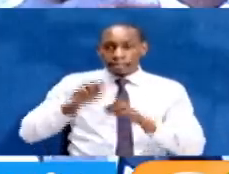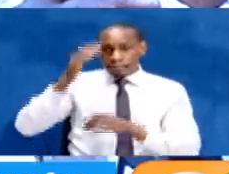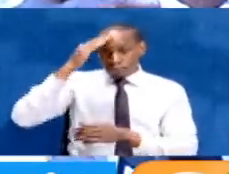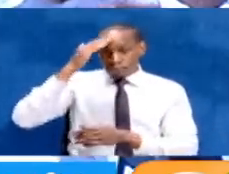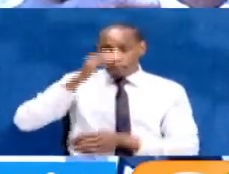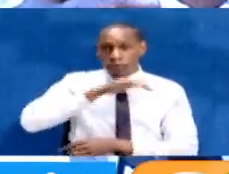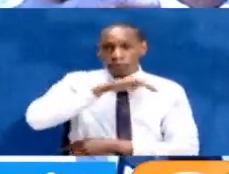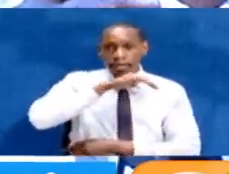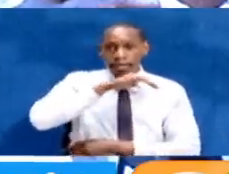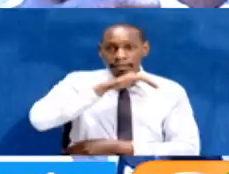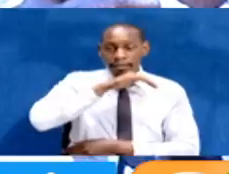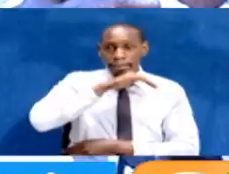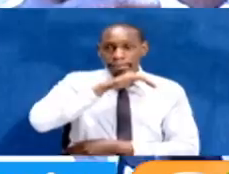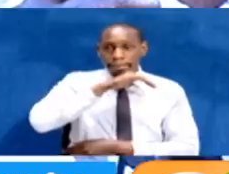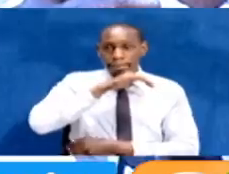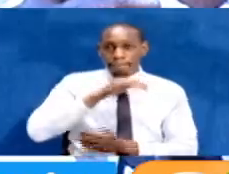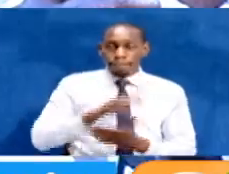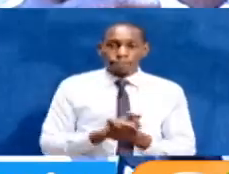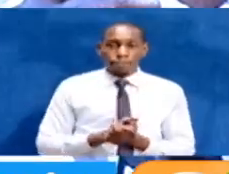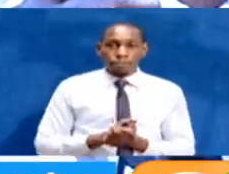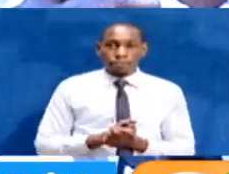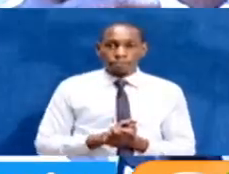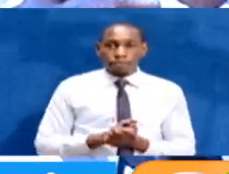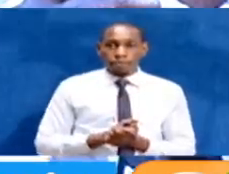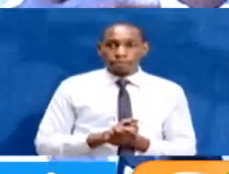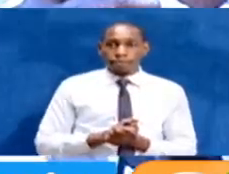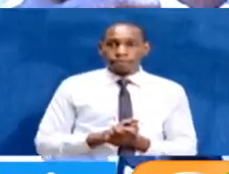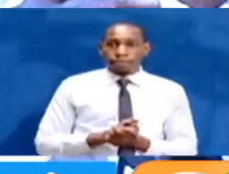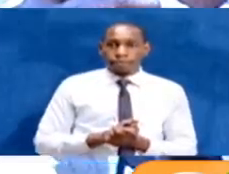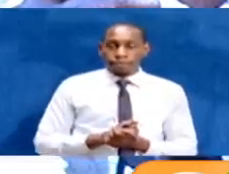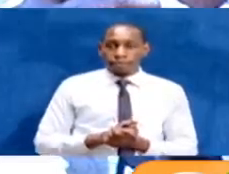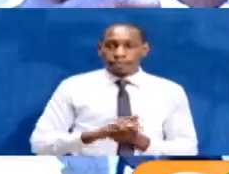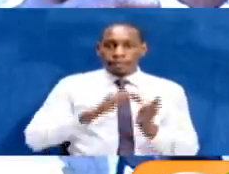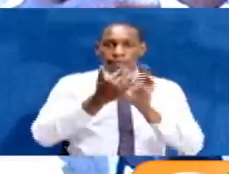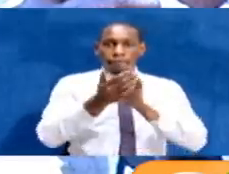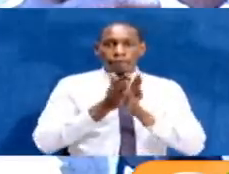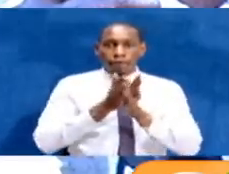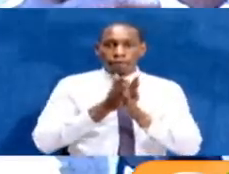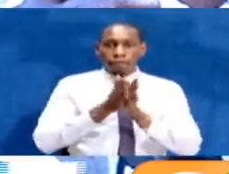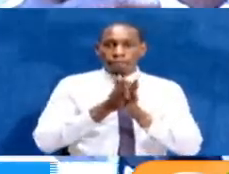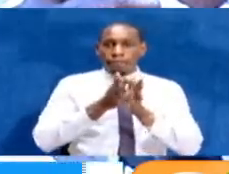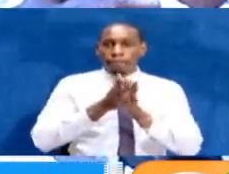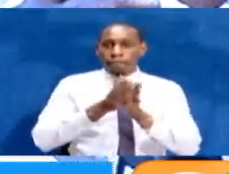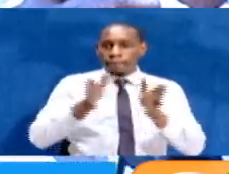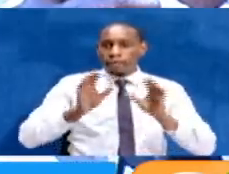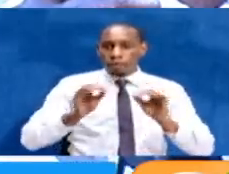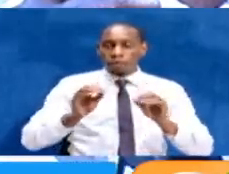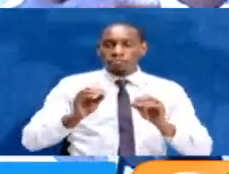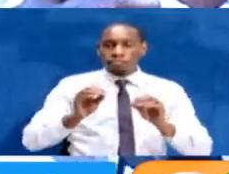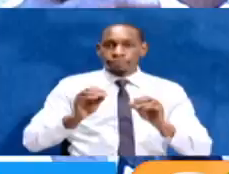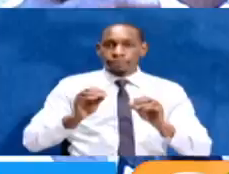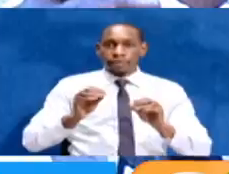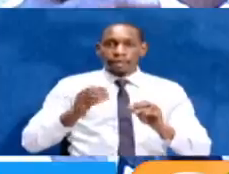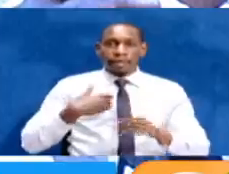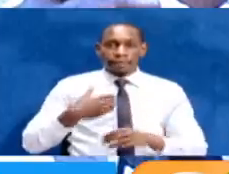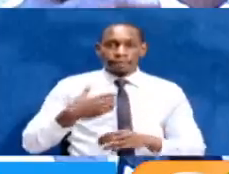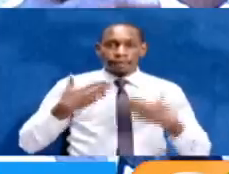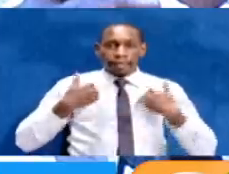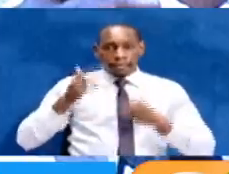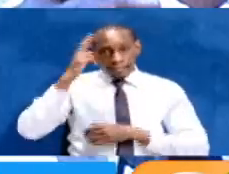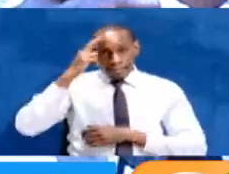that Raila Odinga has been out of public circulation because of health reasons, COVID-19,